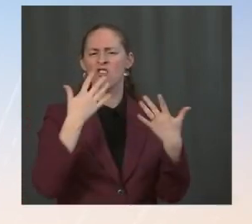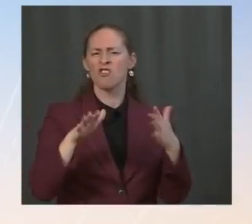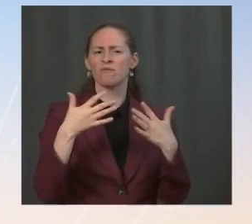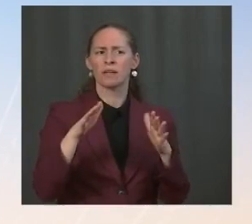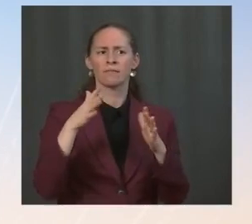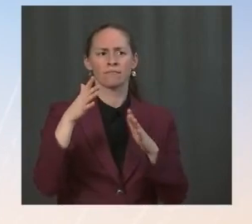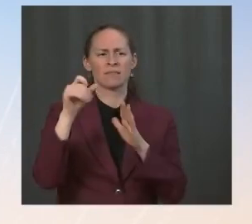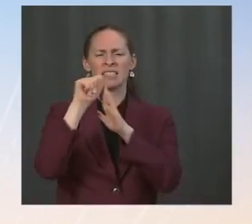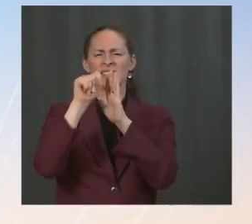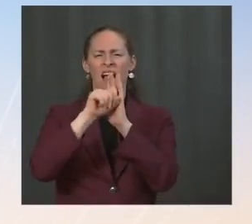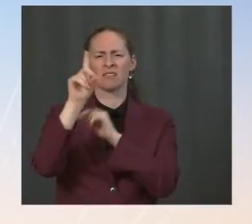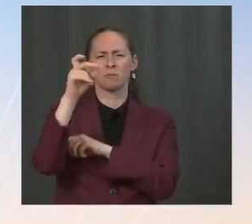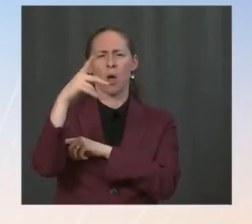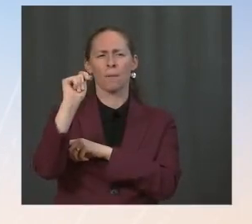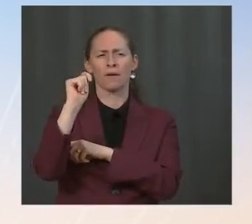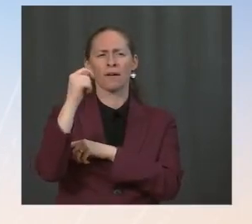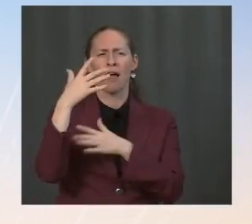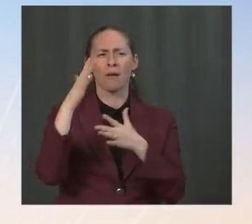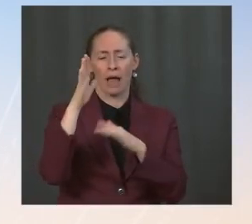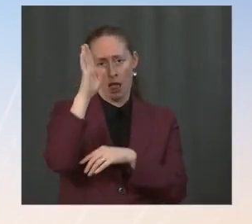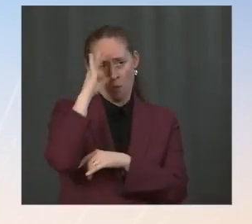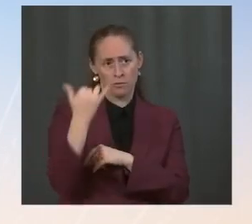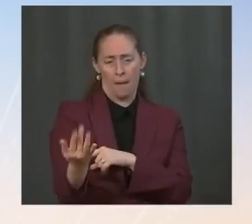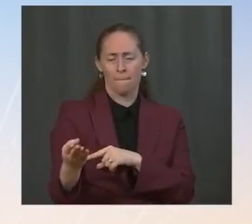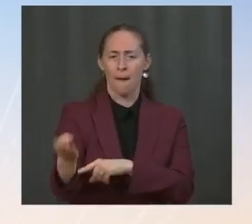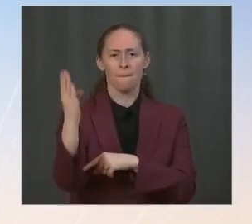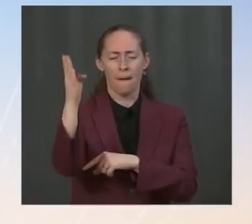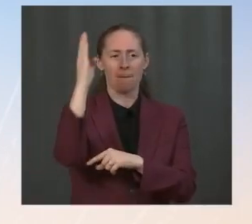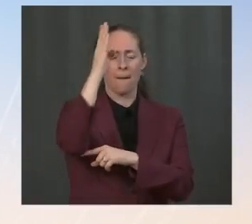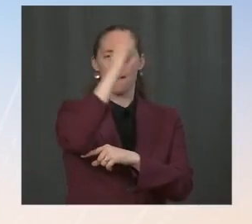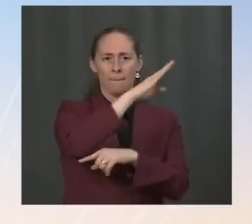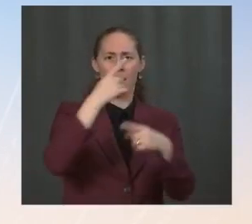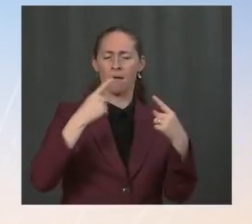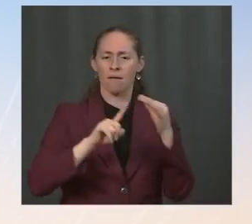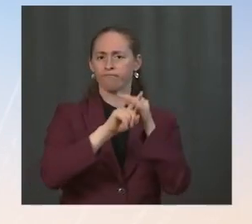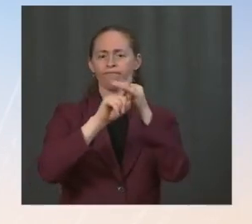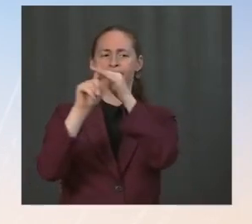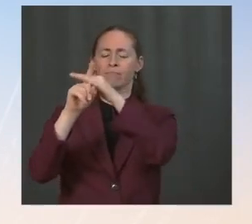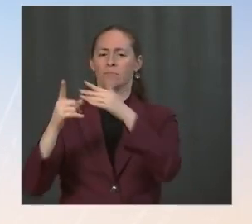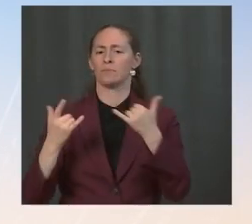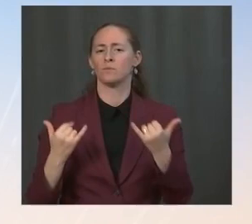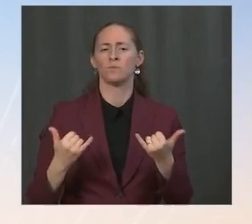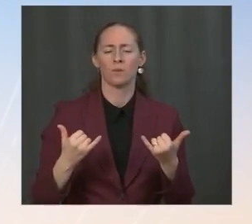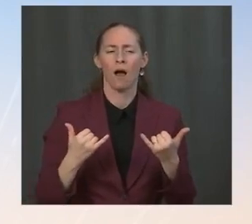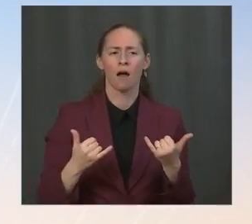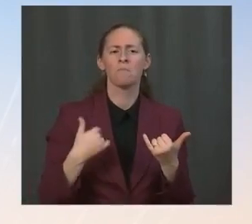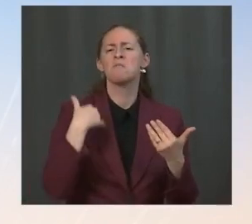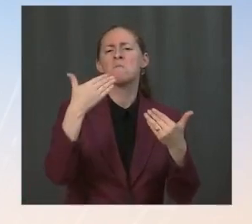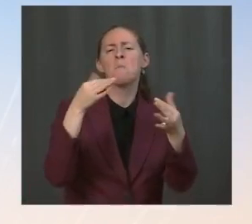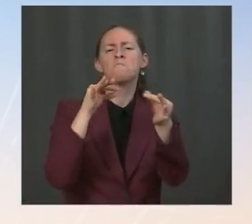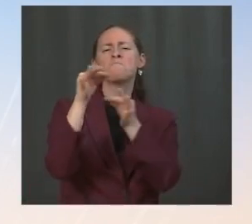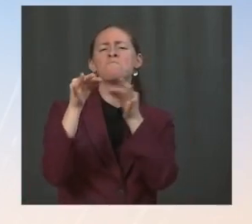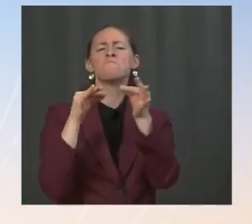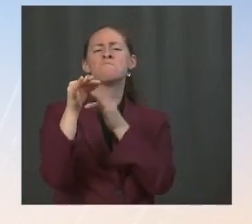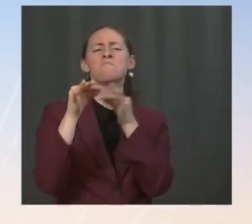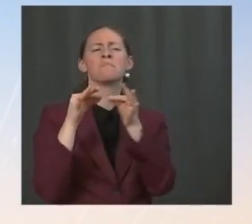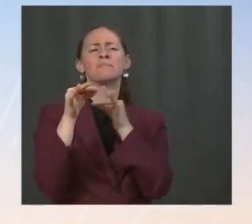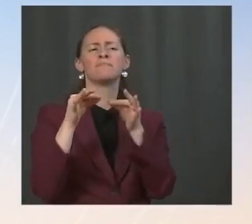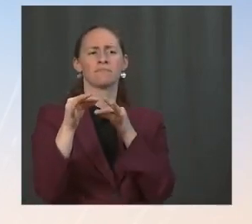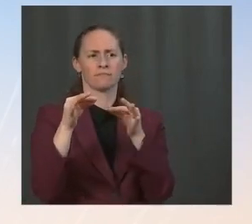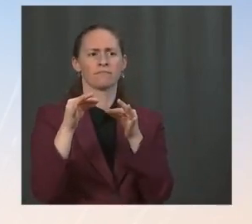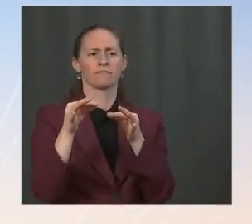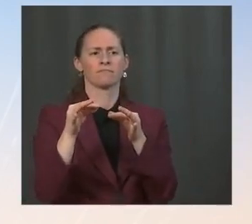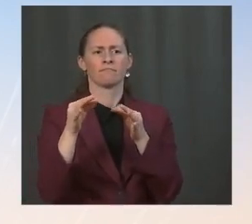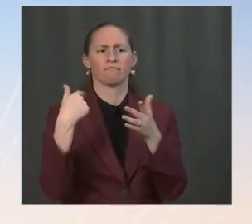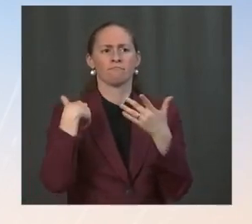know there's been a lot happening today, so let me just reiterate a couple of these numbers. Of the 1,500 that they briefed on